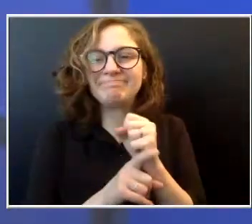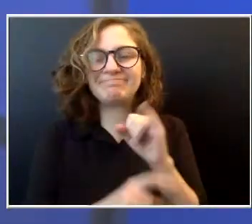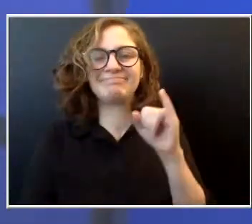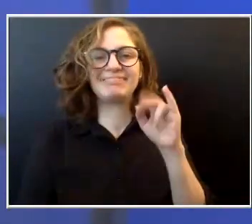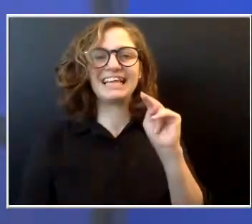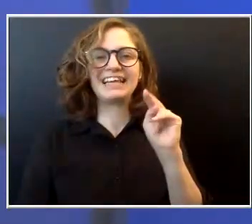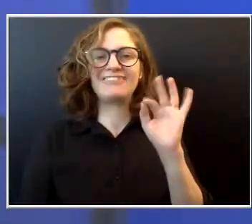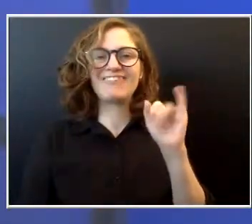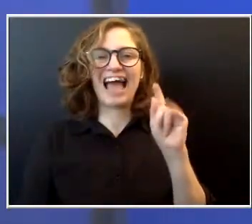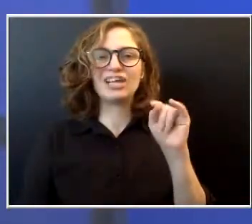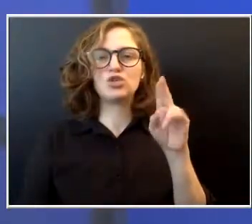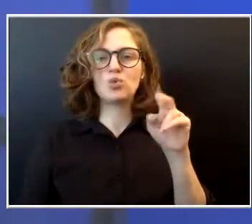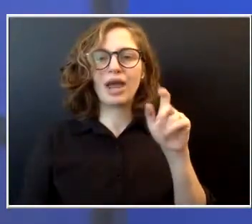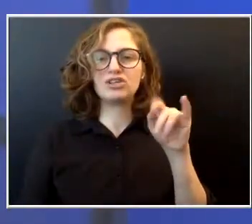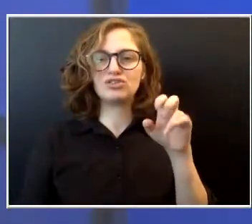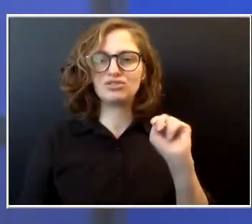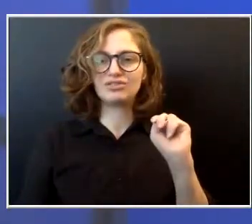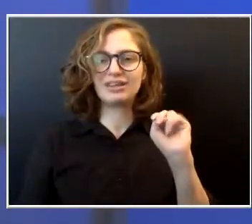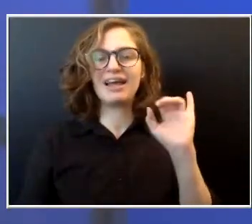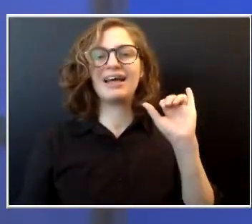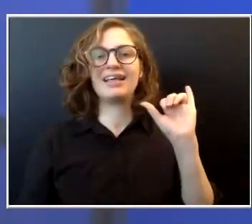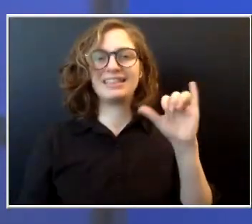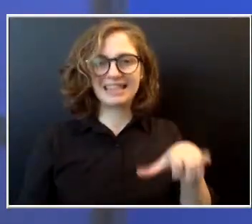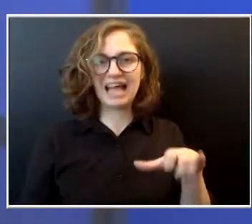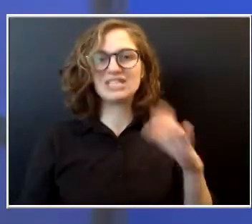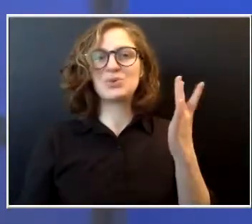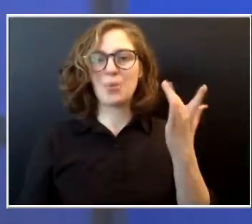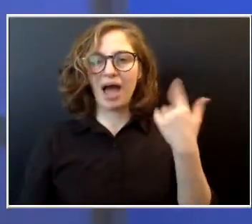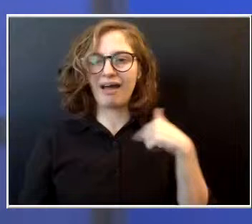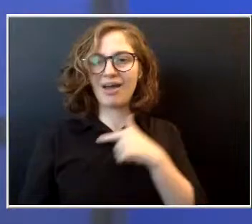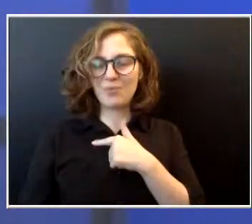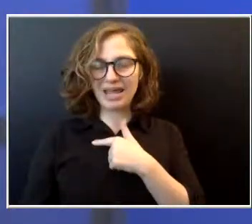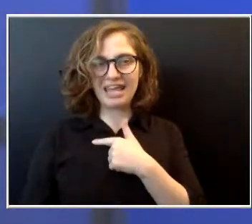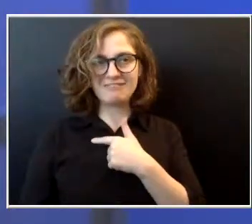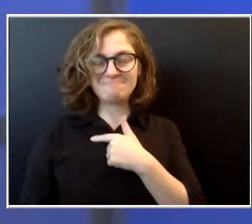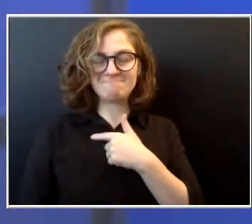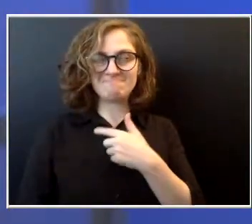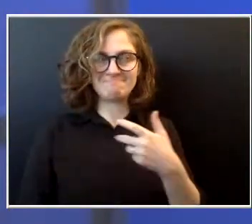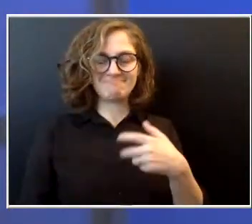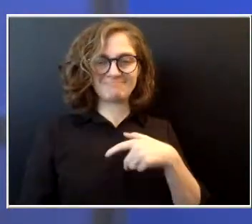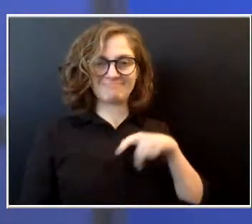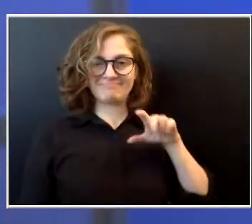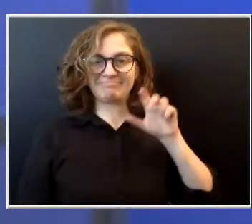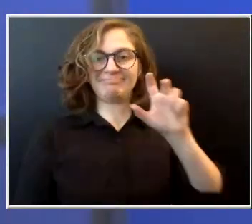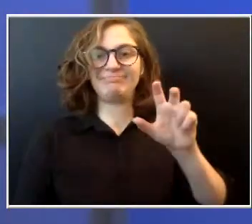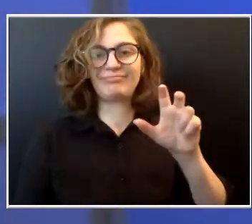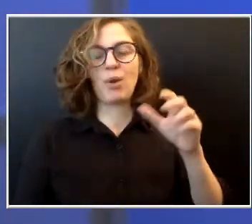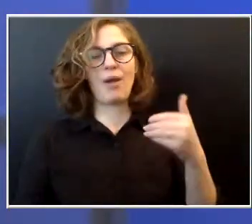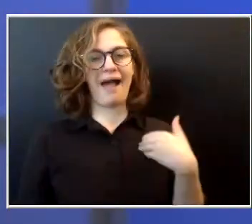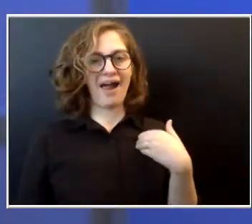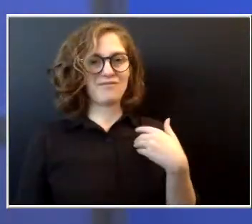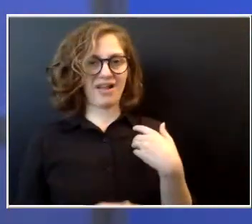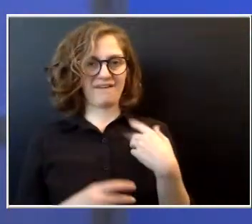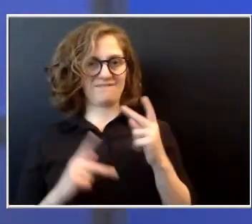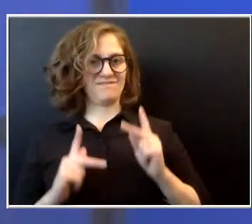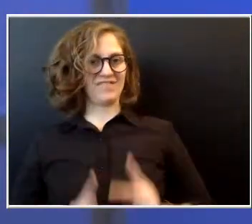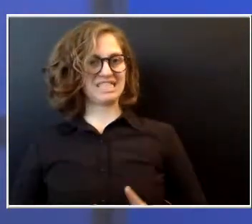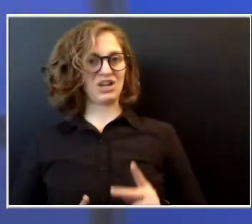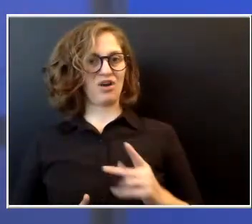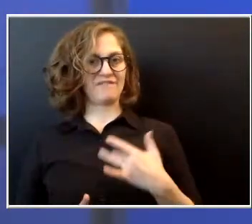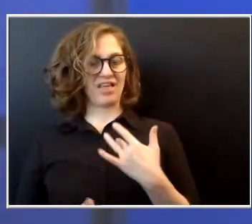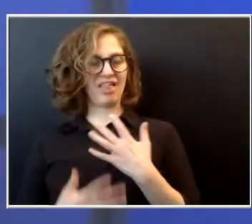put in the effort. The love bombs. It happens because we have that physical sensation that's like, wow, like I like the way you make me